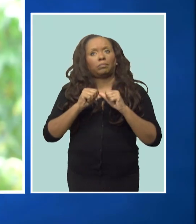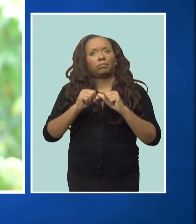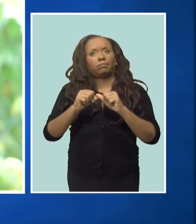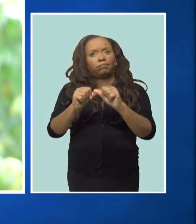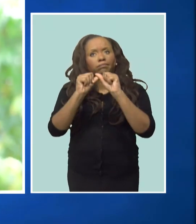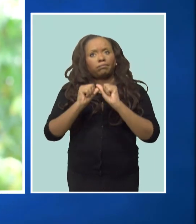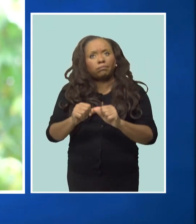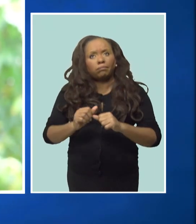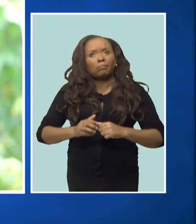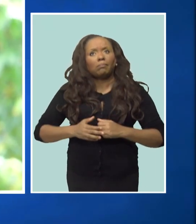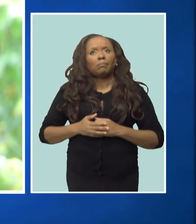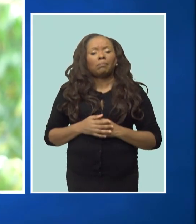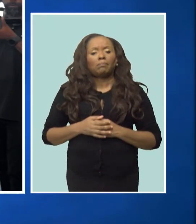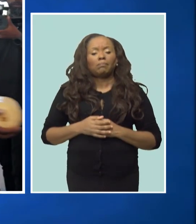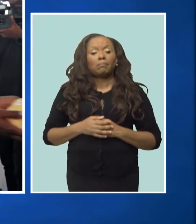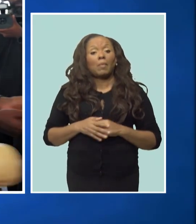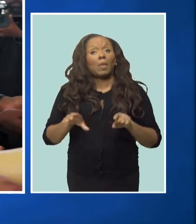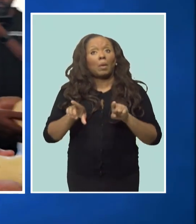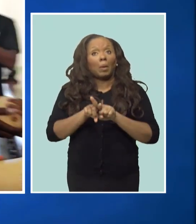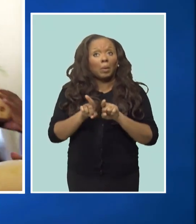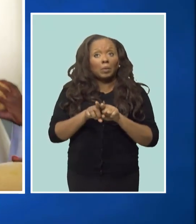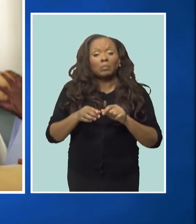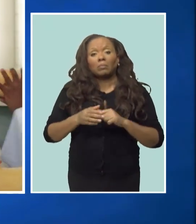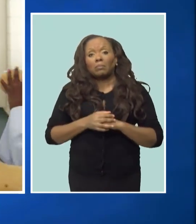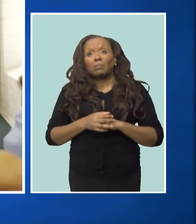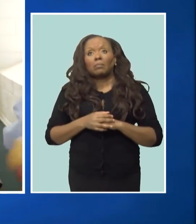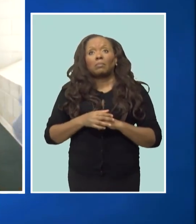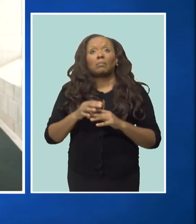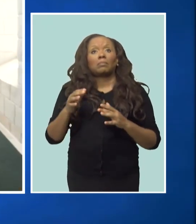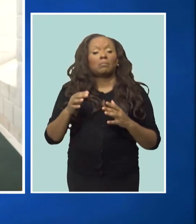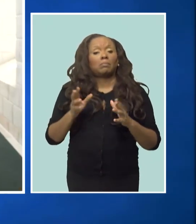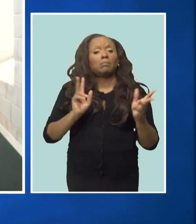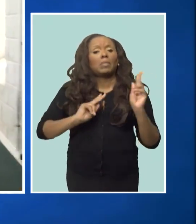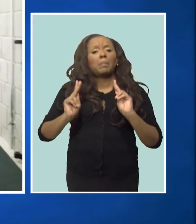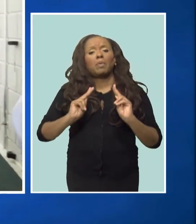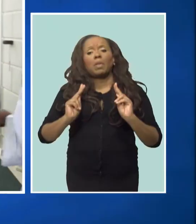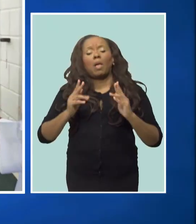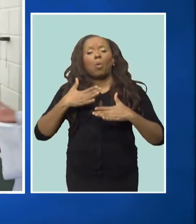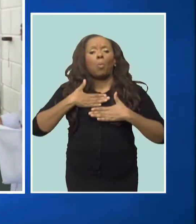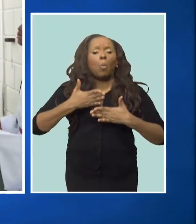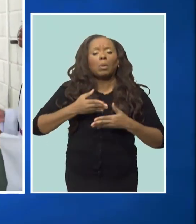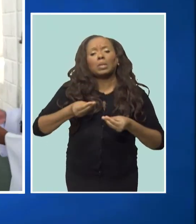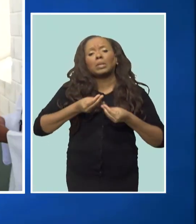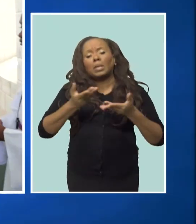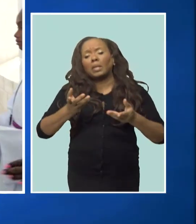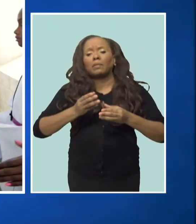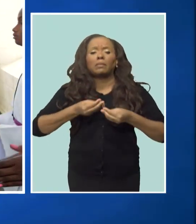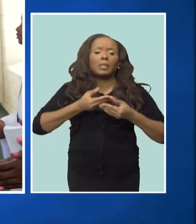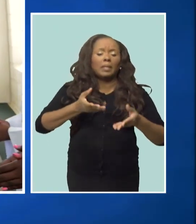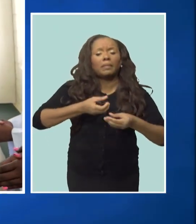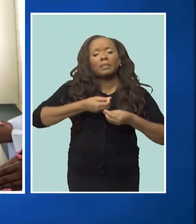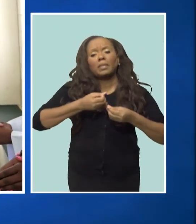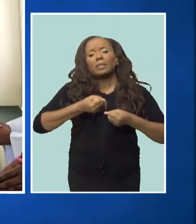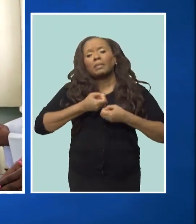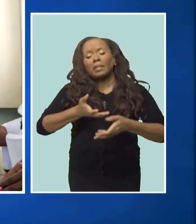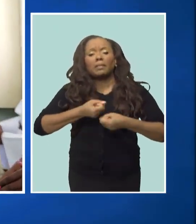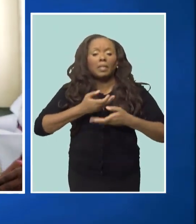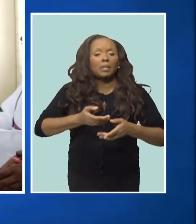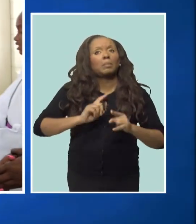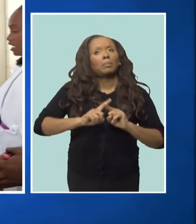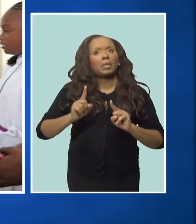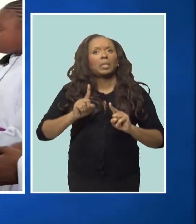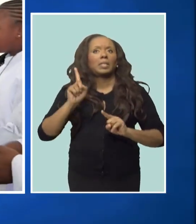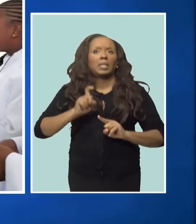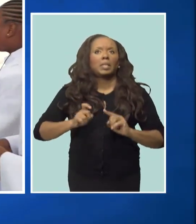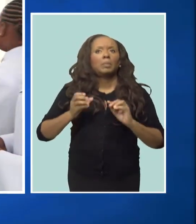1,000 generations. She adds that while the spirit of giving and sacrifice is alive in Barbados, there is need for more to